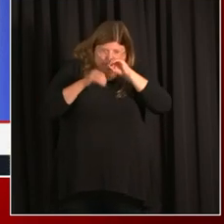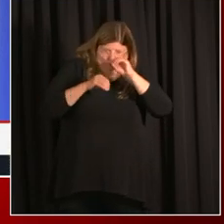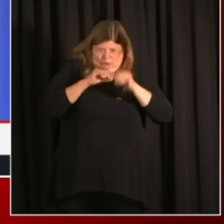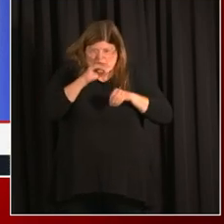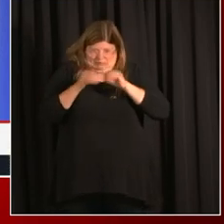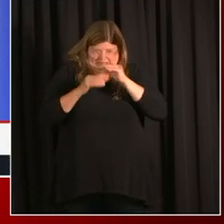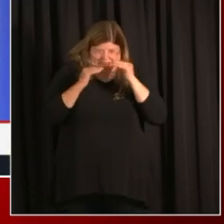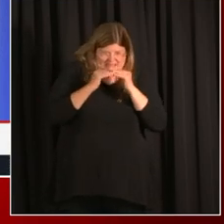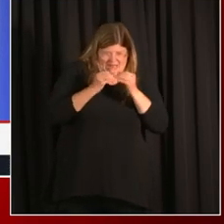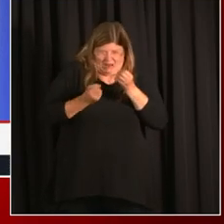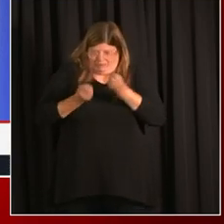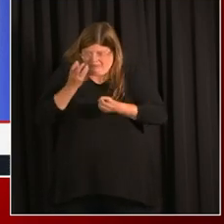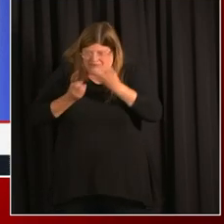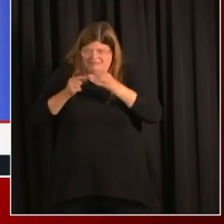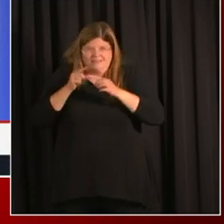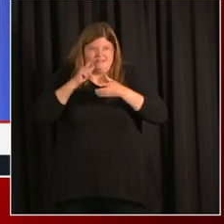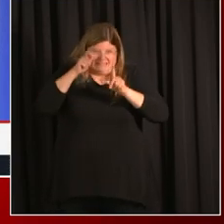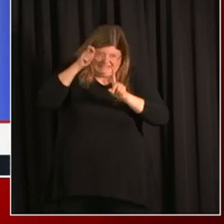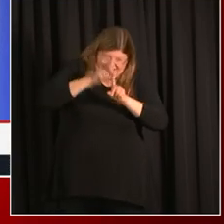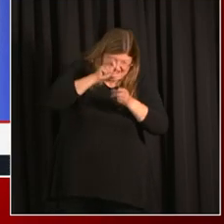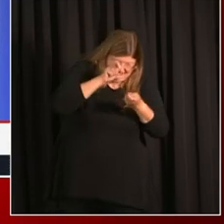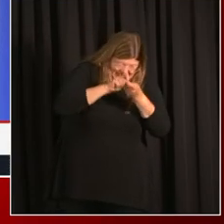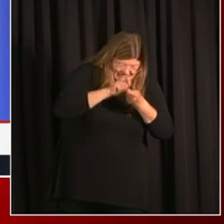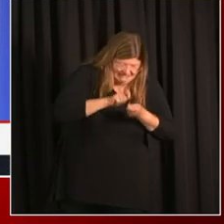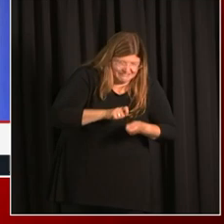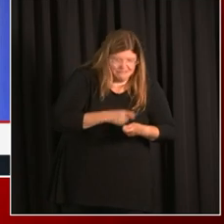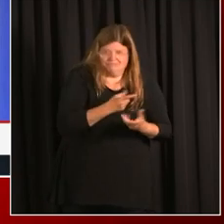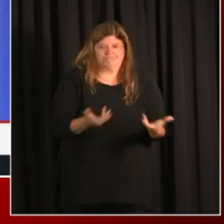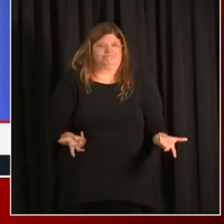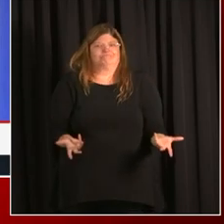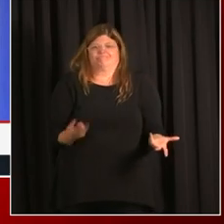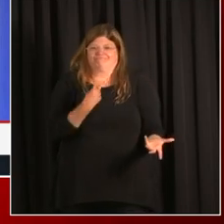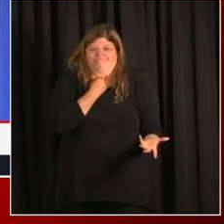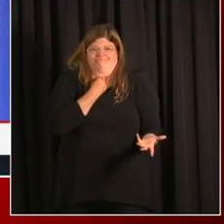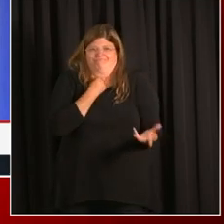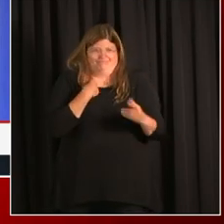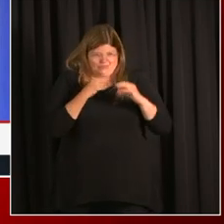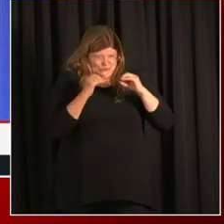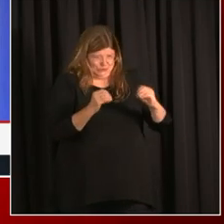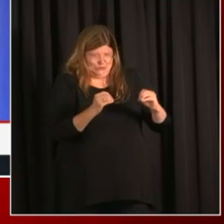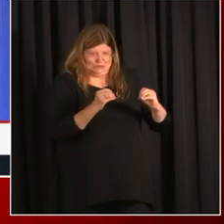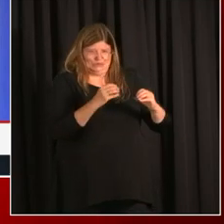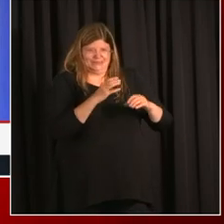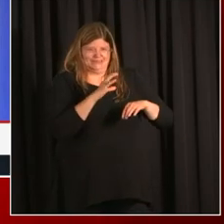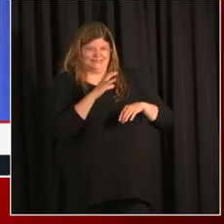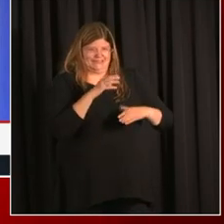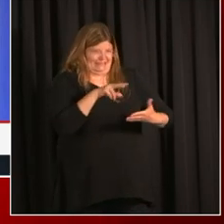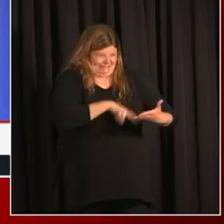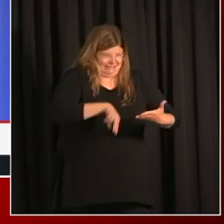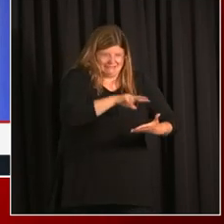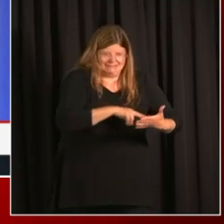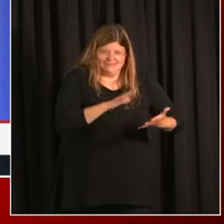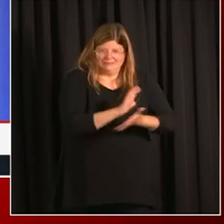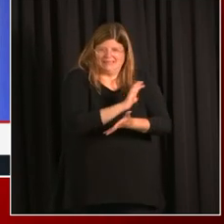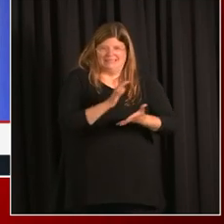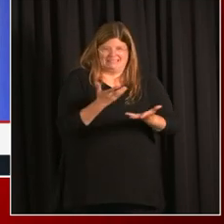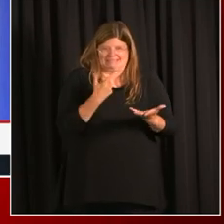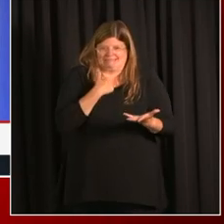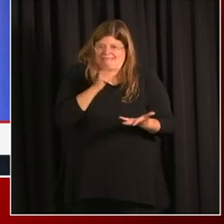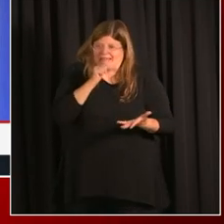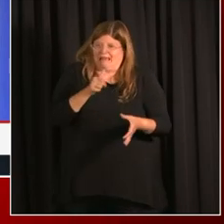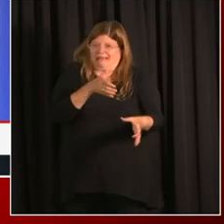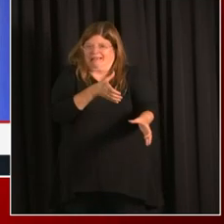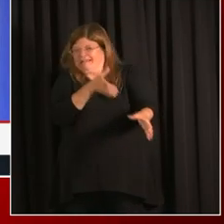per capitas, or 5 feet per, or 5 persons per X number of square feet, and lots of discussions around